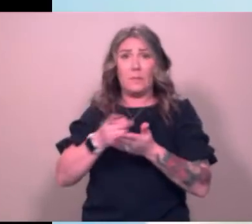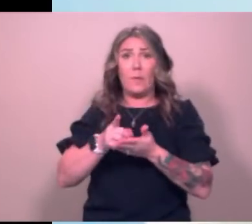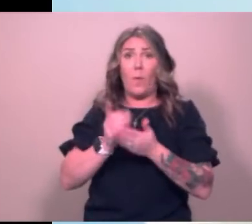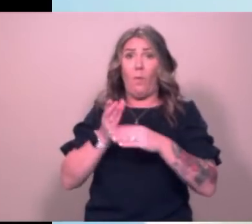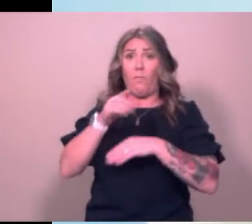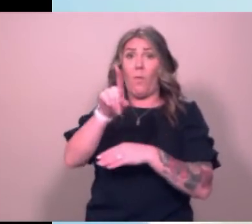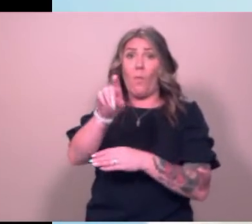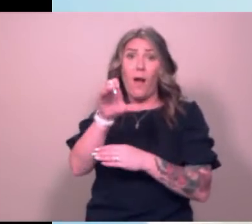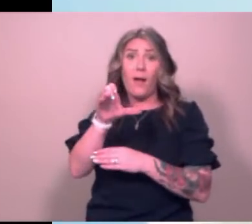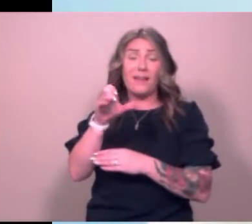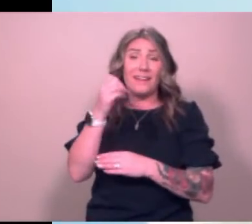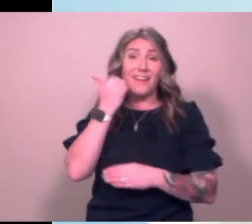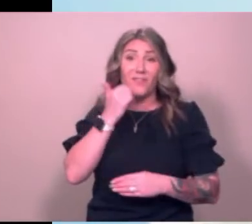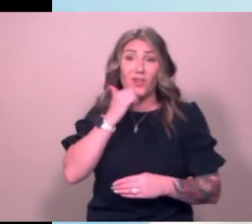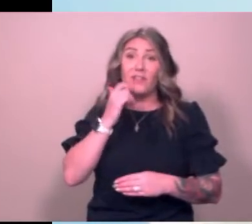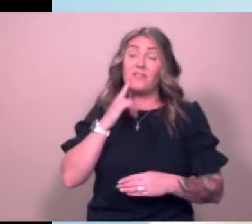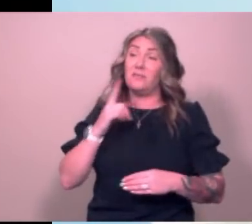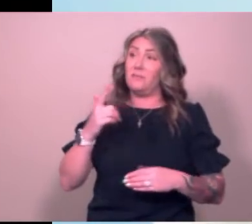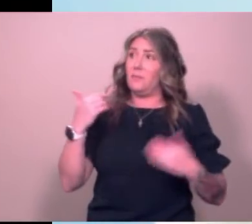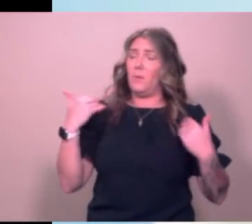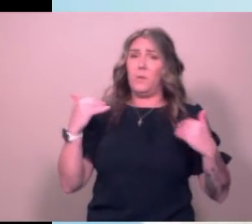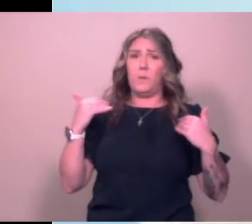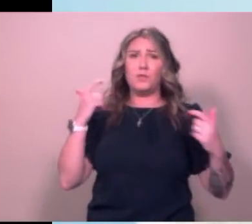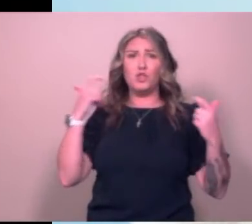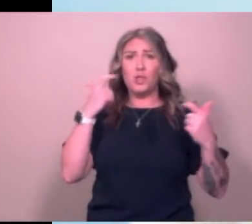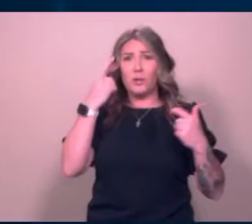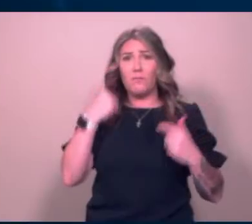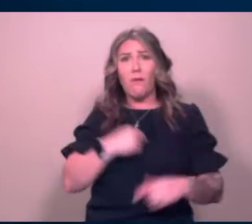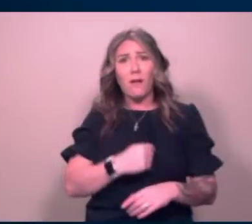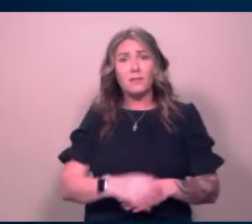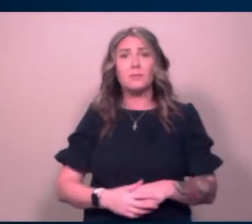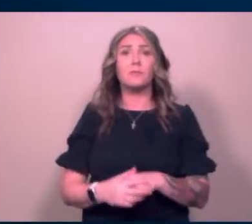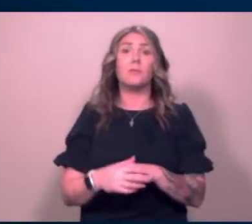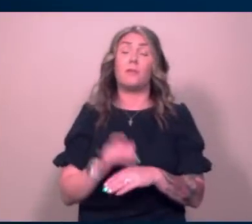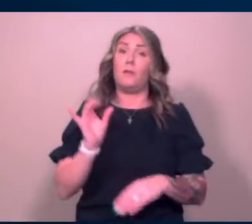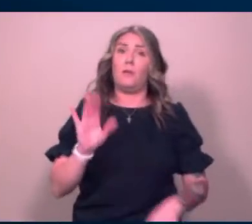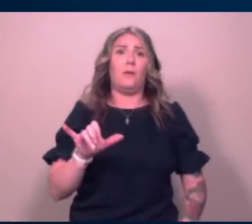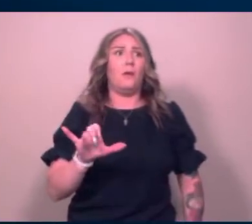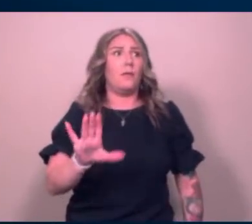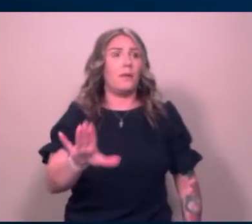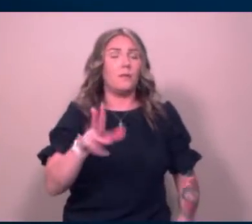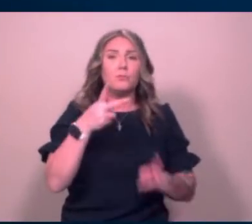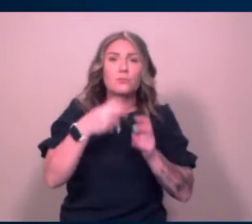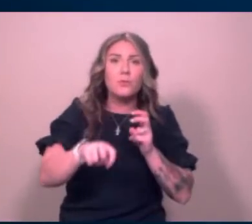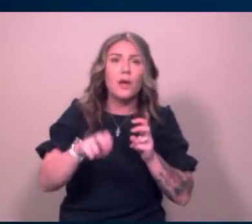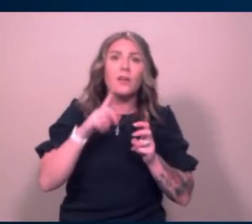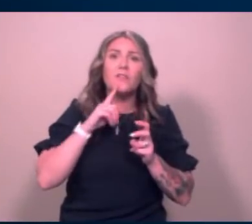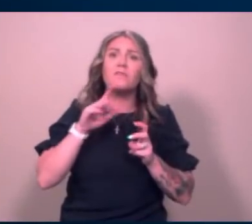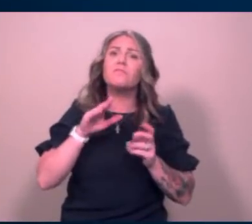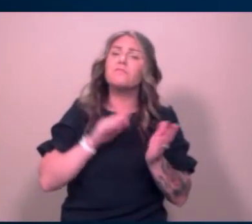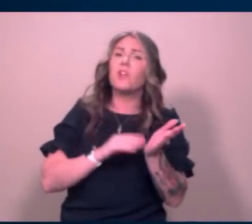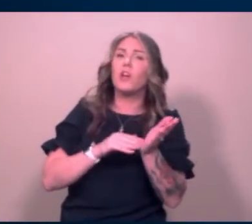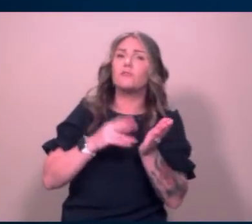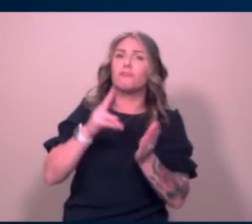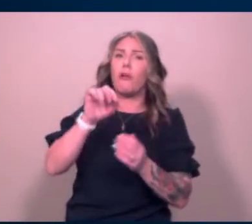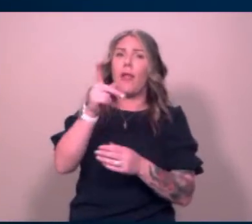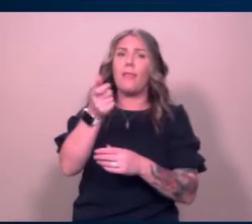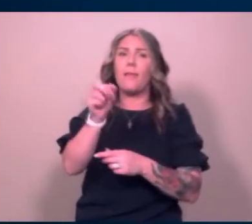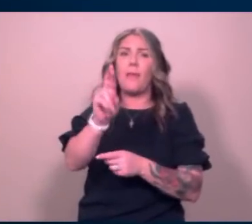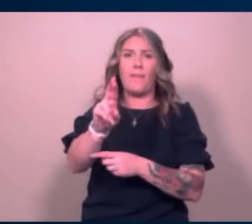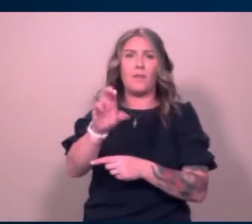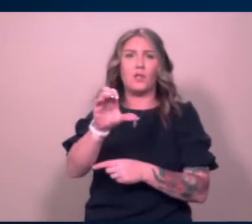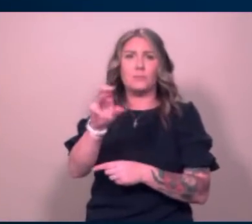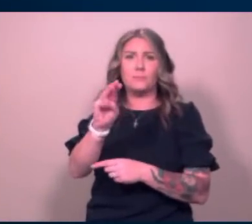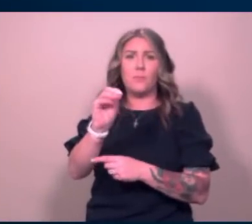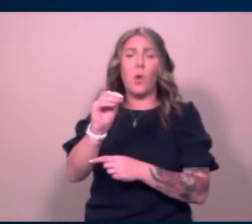day, which is a pretty big stretch for us. Man, that is tough. Dr. Heather Harris is the Chief Medical Director at